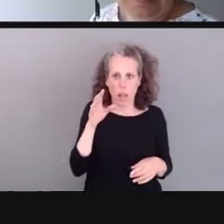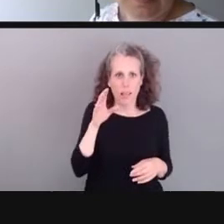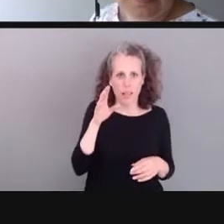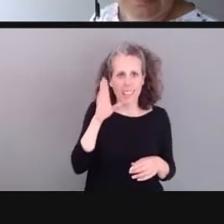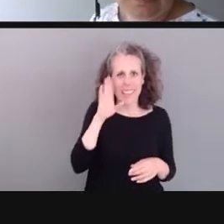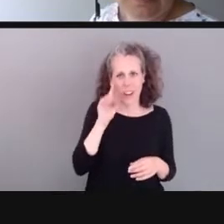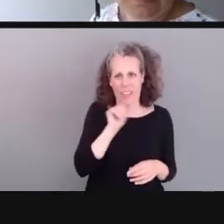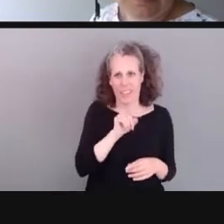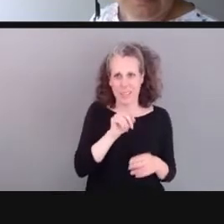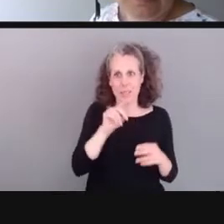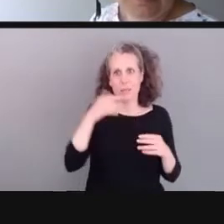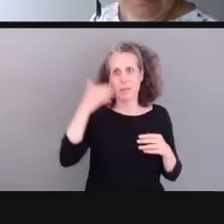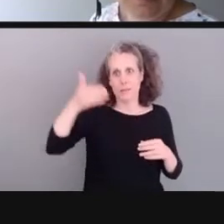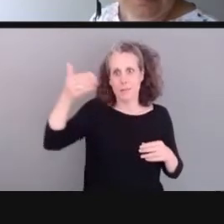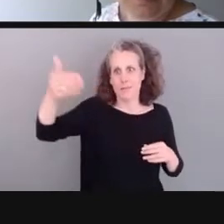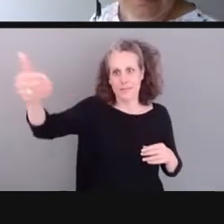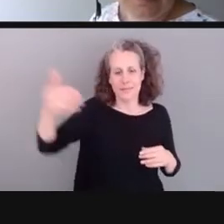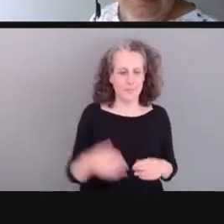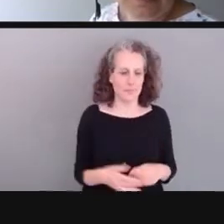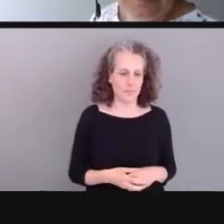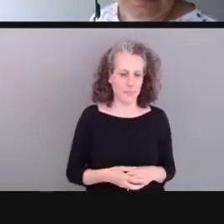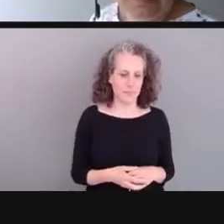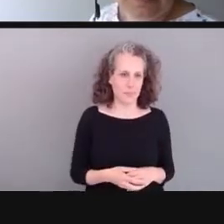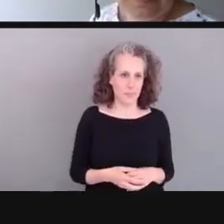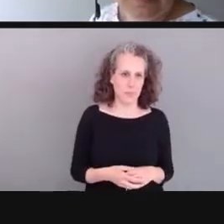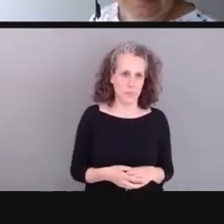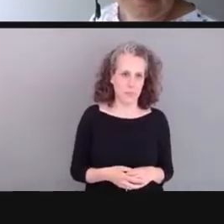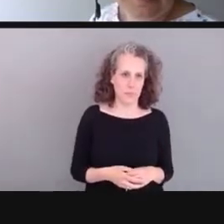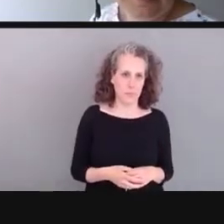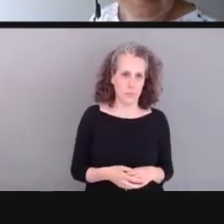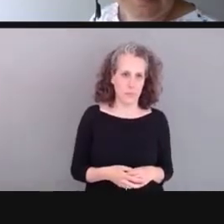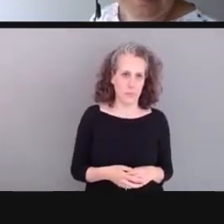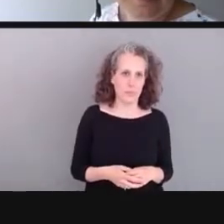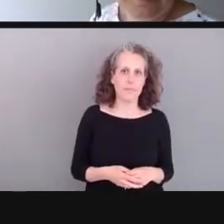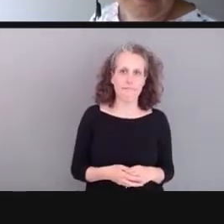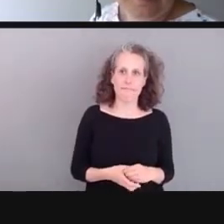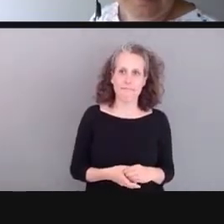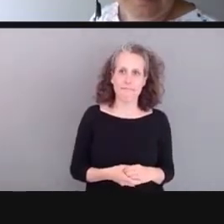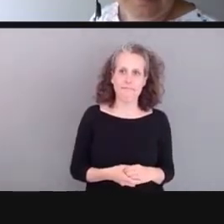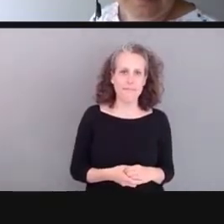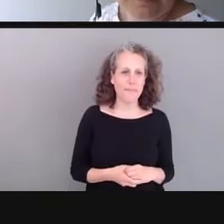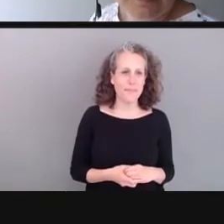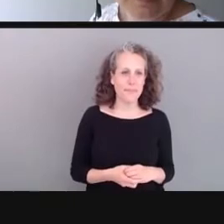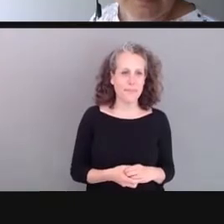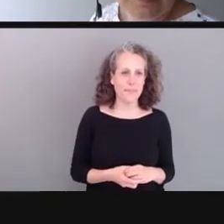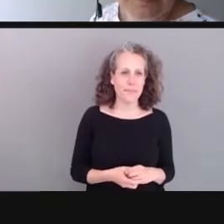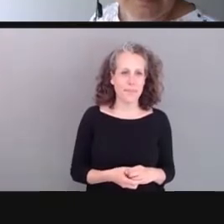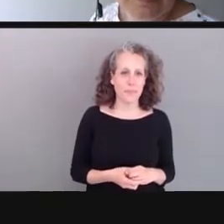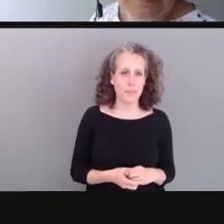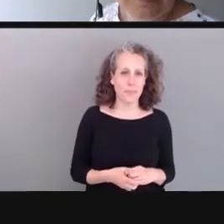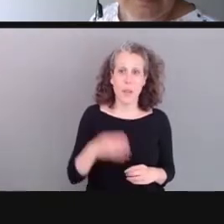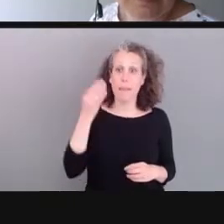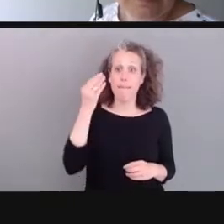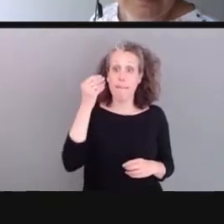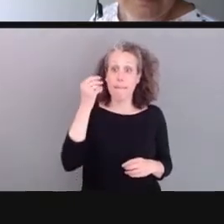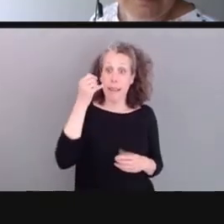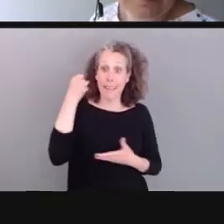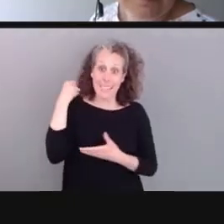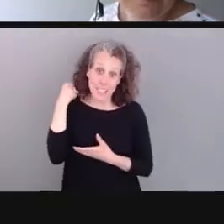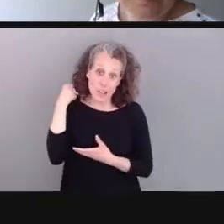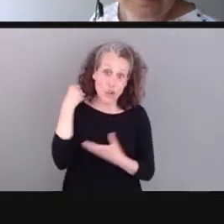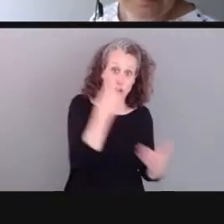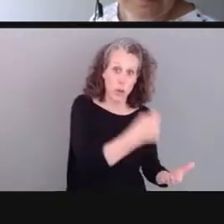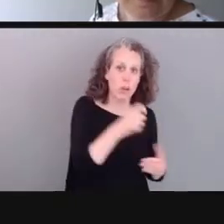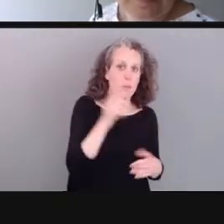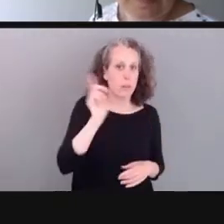more and probably not directly, but not direct funding, but a focus of